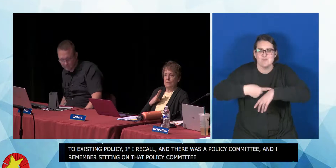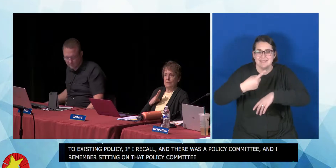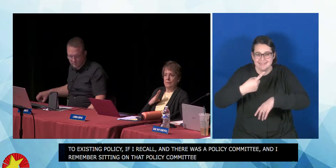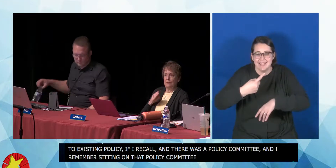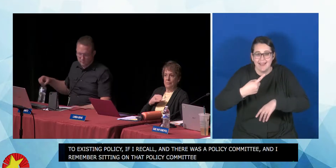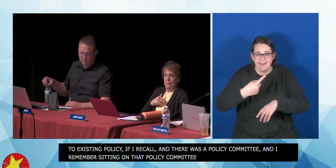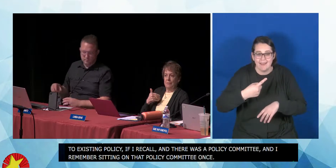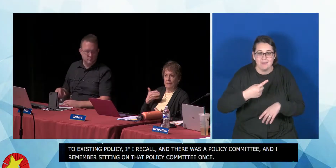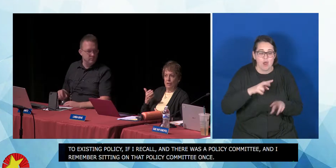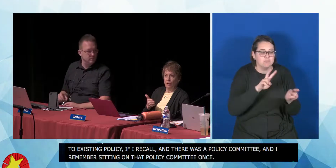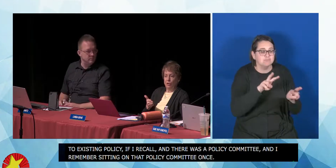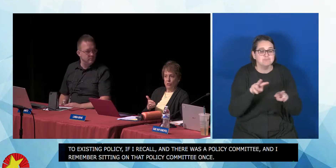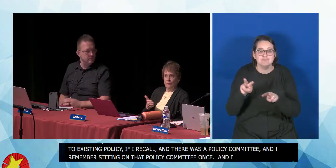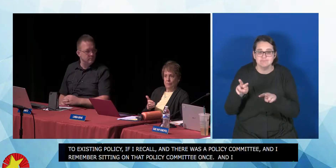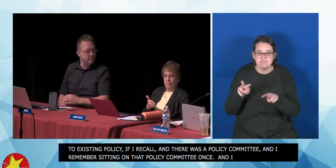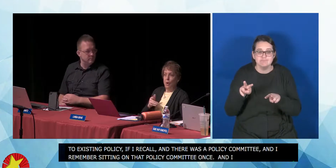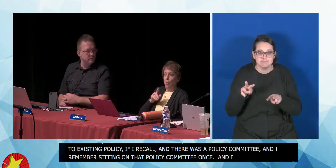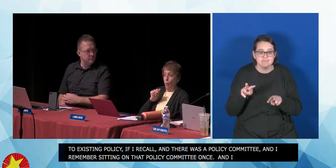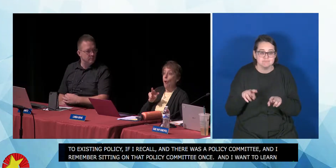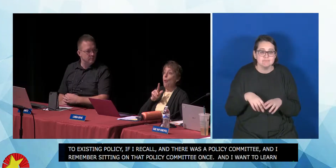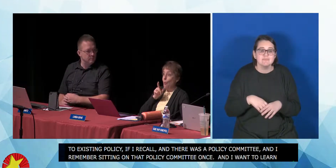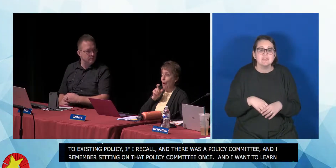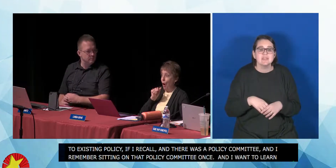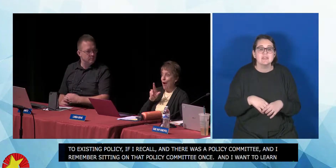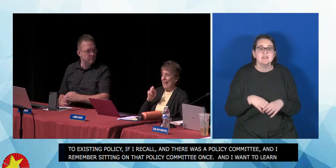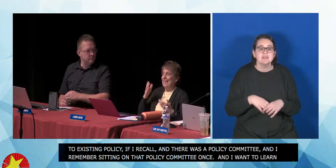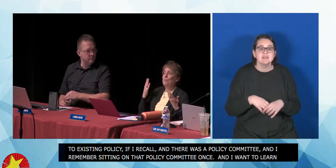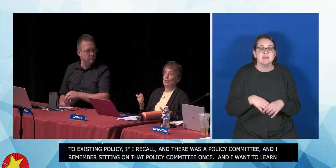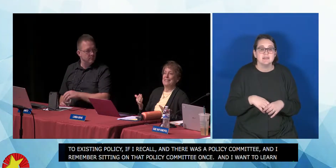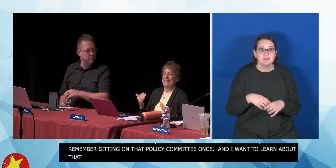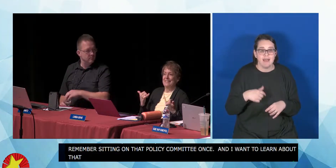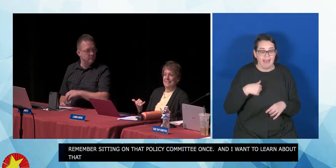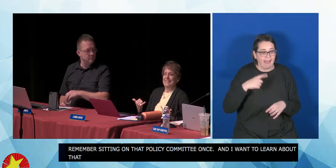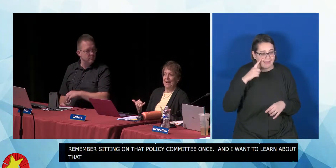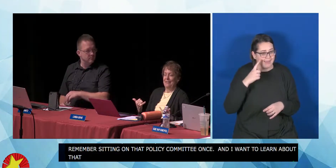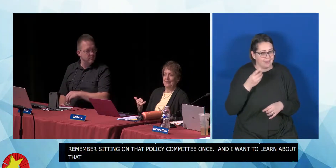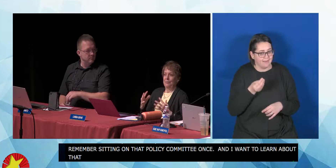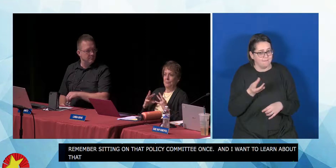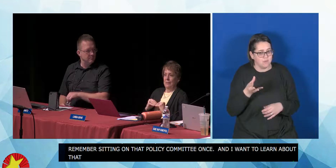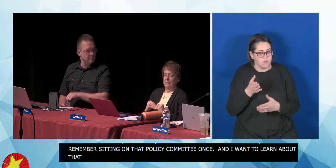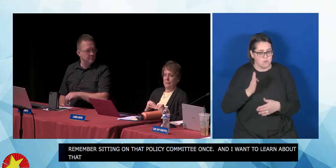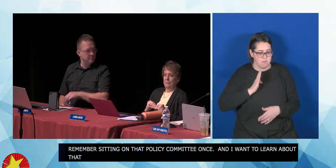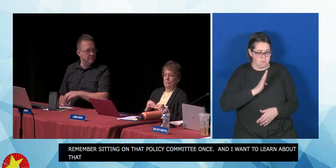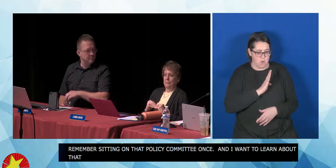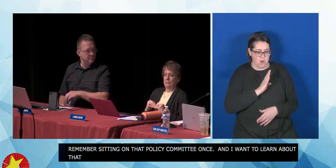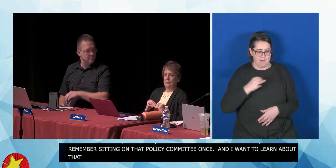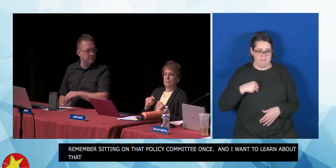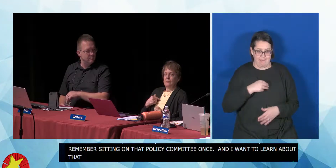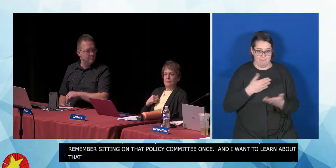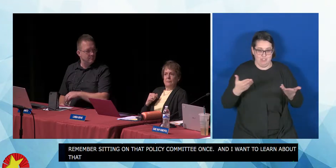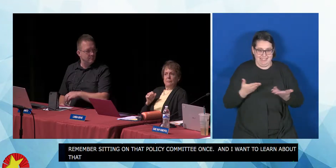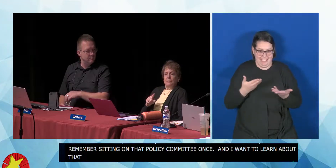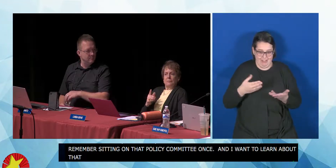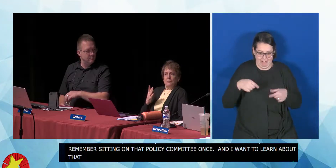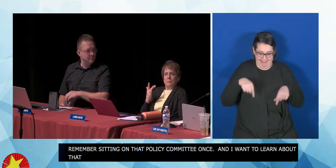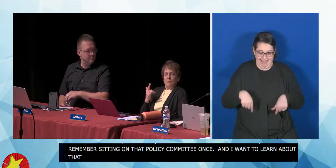a couple of board members here who are here, present currently in this